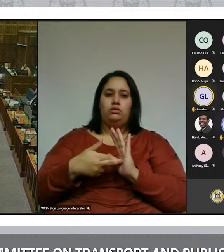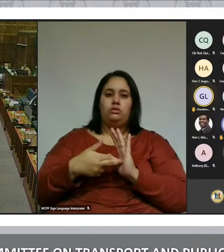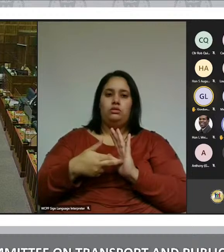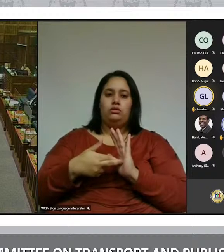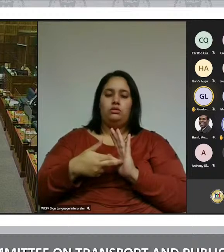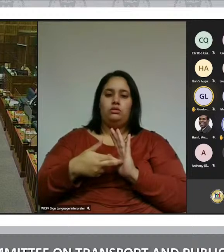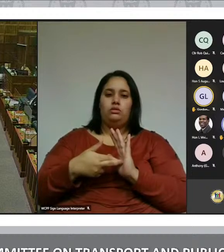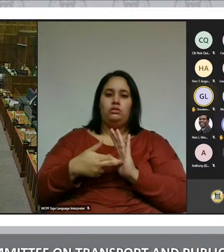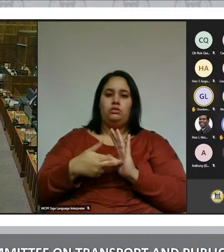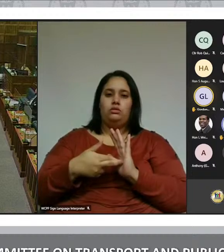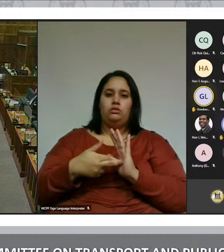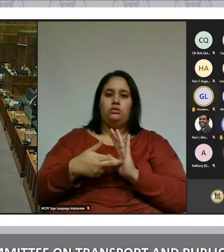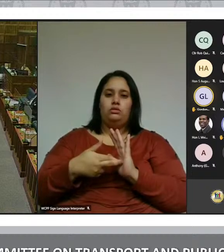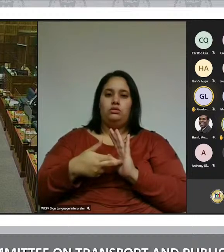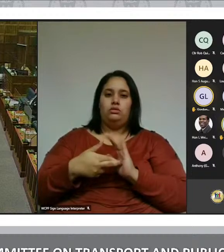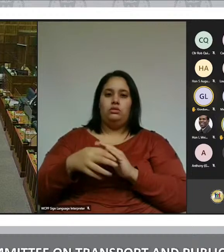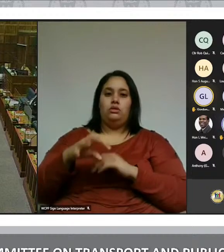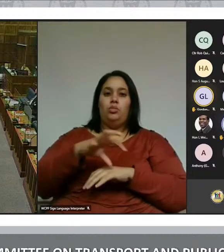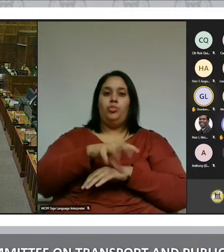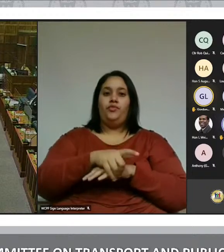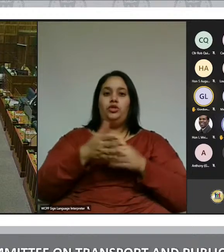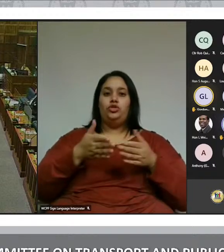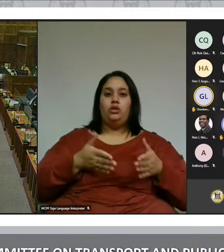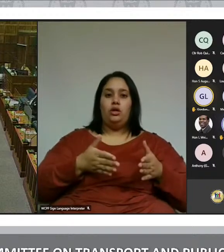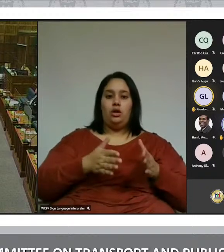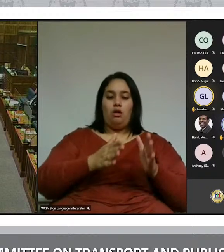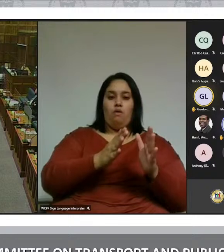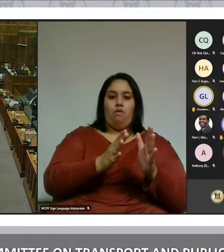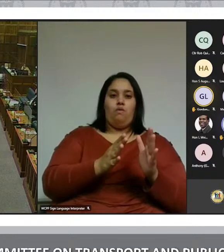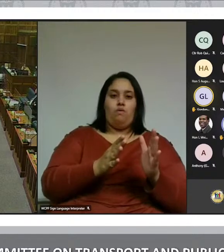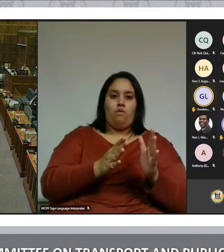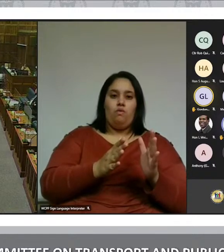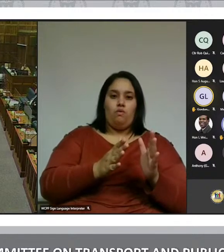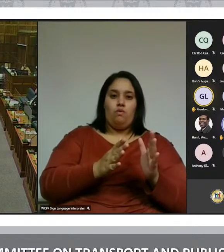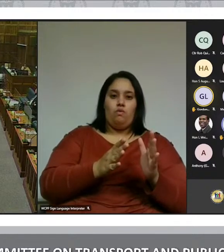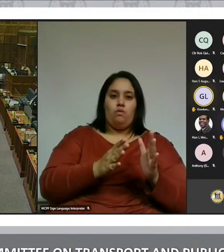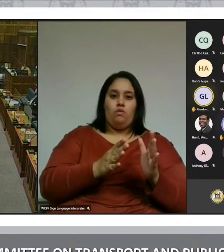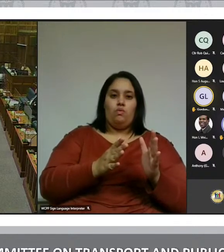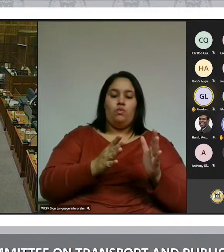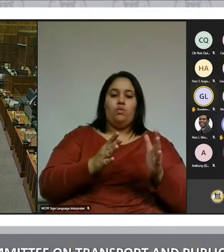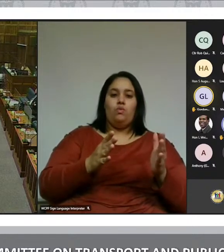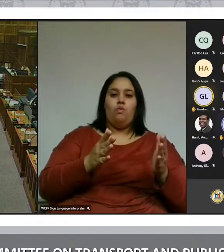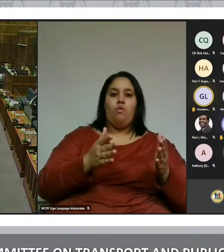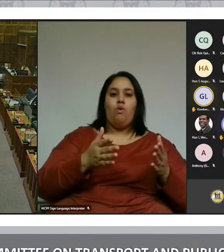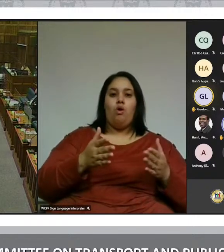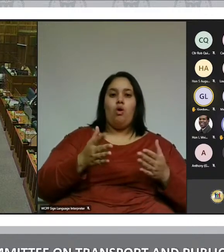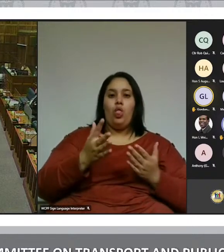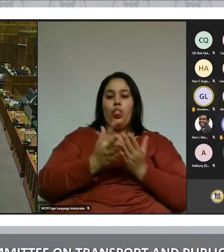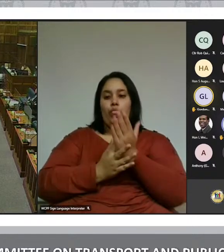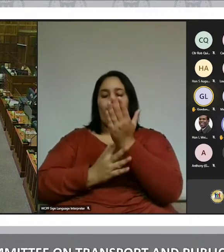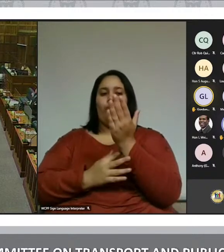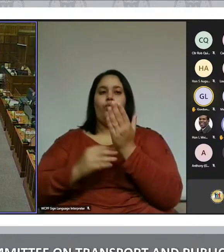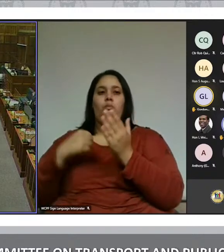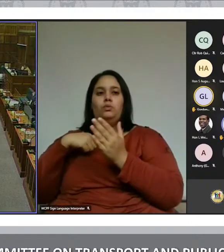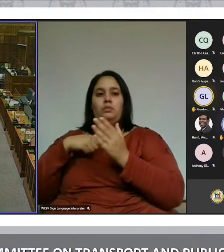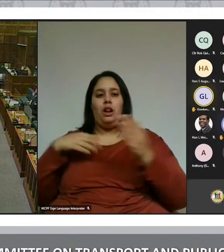where the provincial roads passes through or adjacent